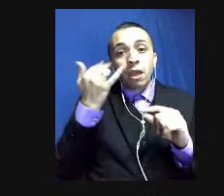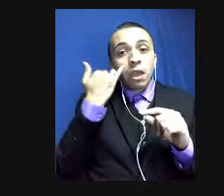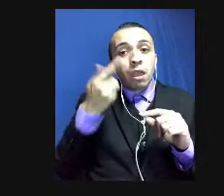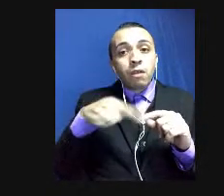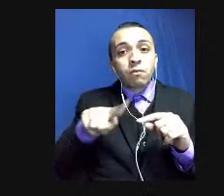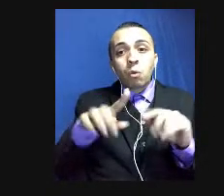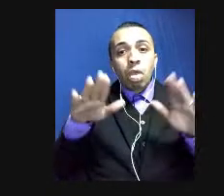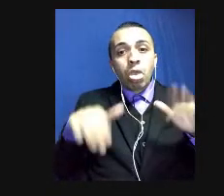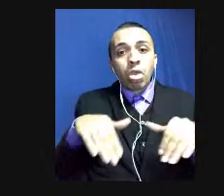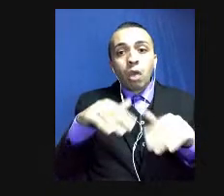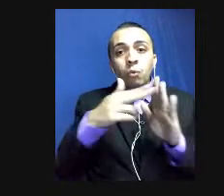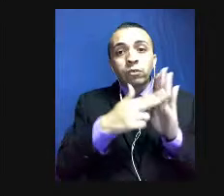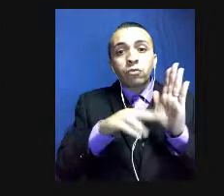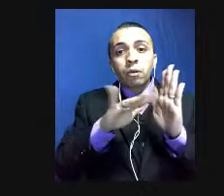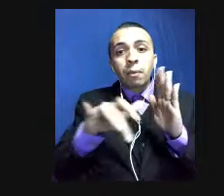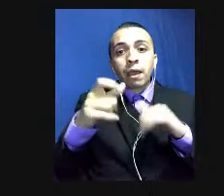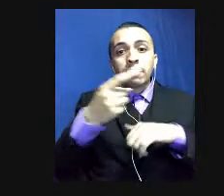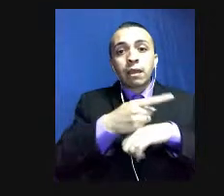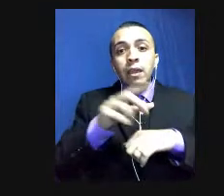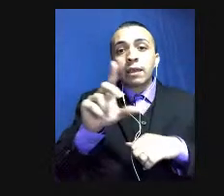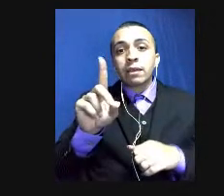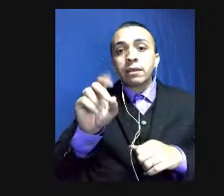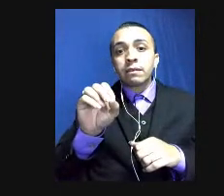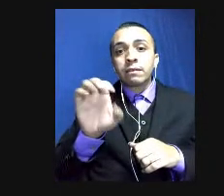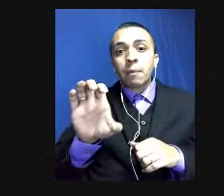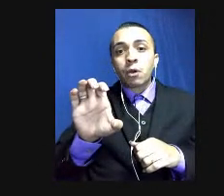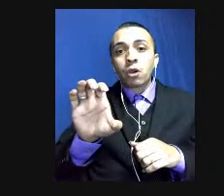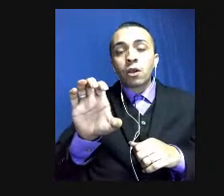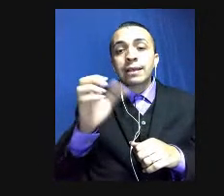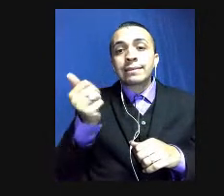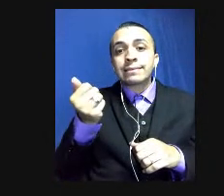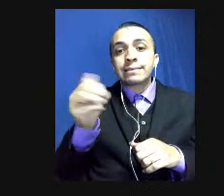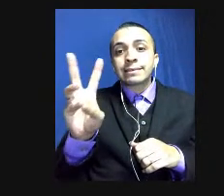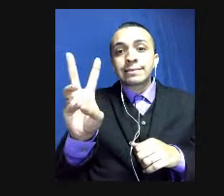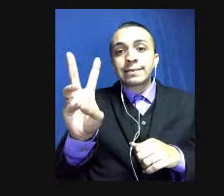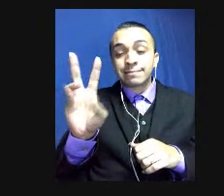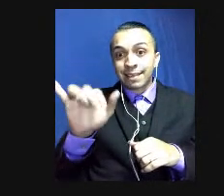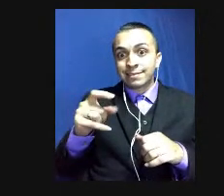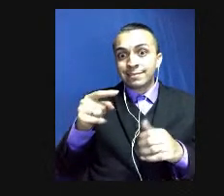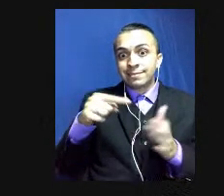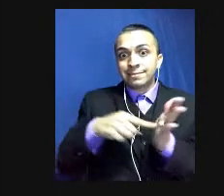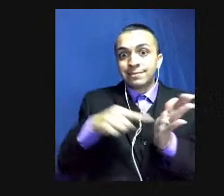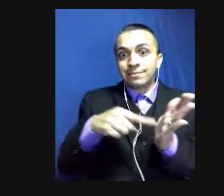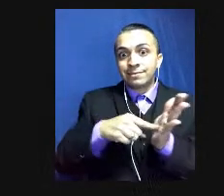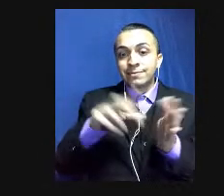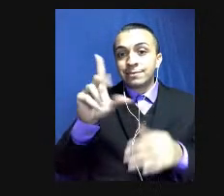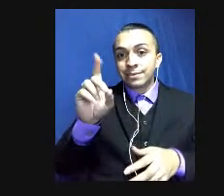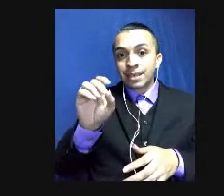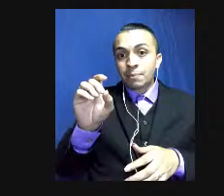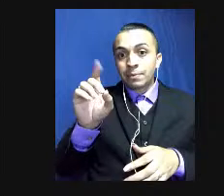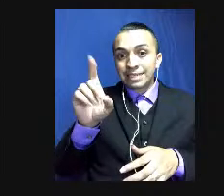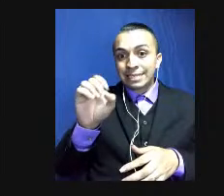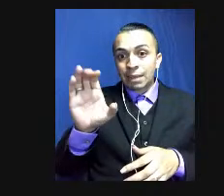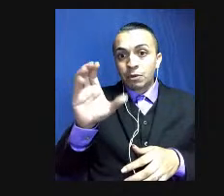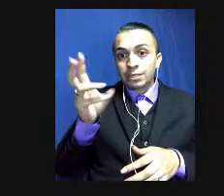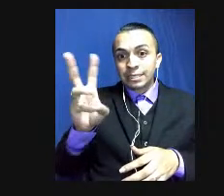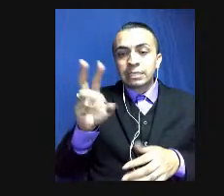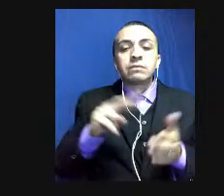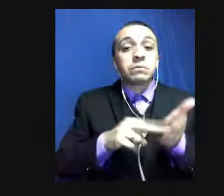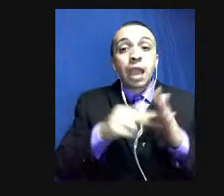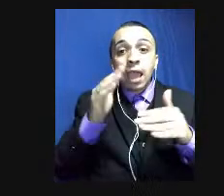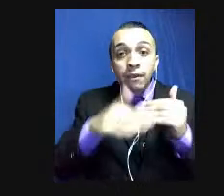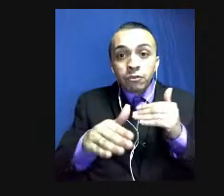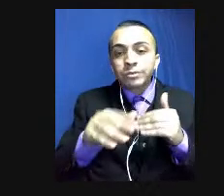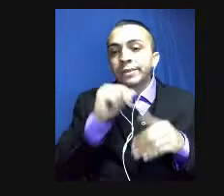by December 16th, that's the deadline, you will not be eligible if you don't register by that deadline. Any